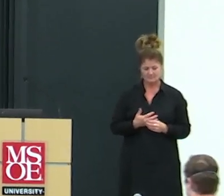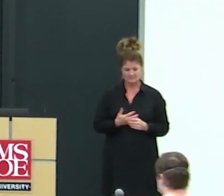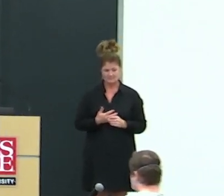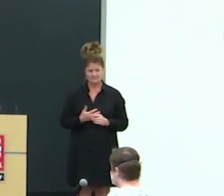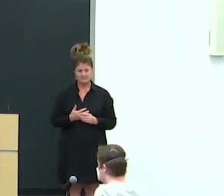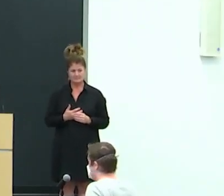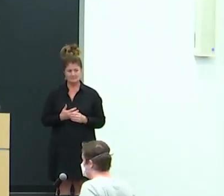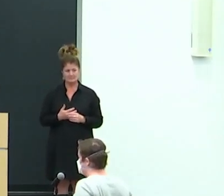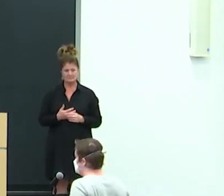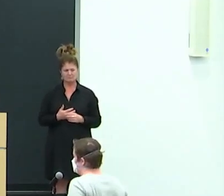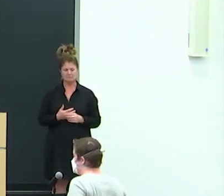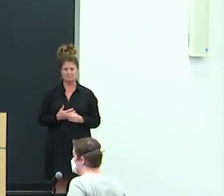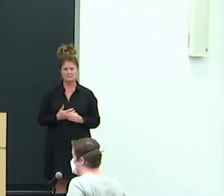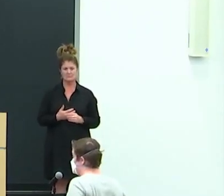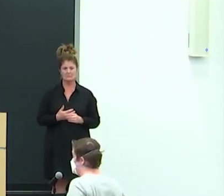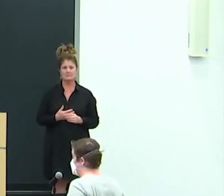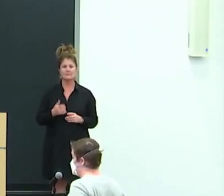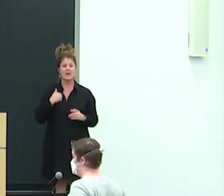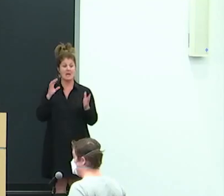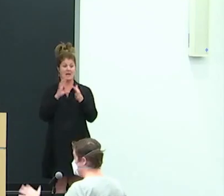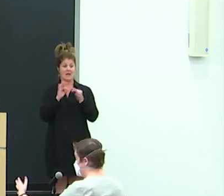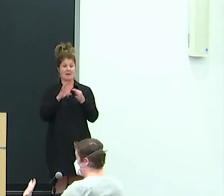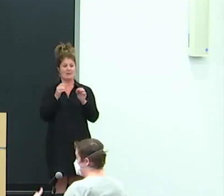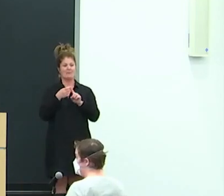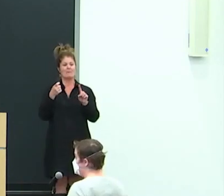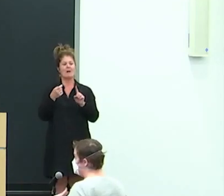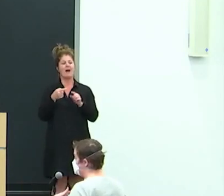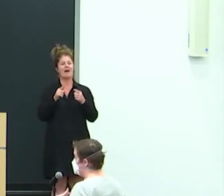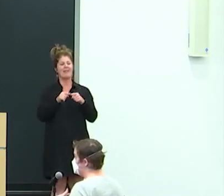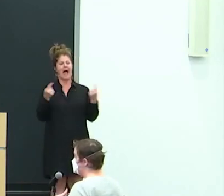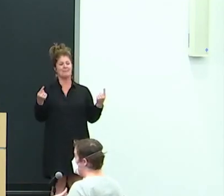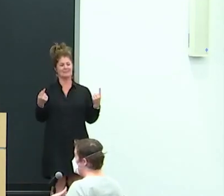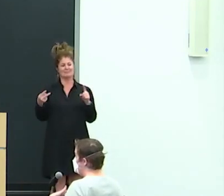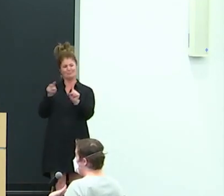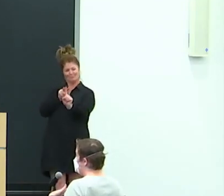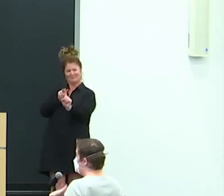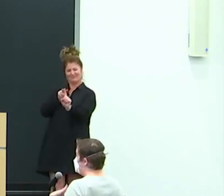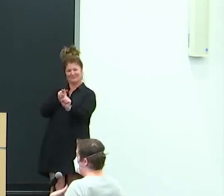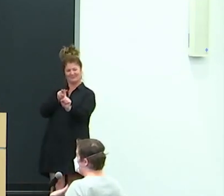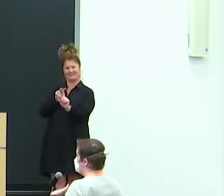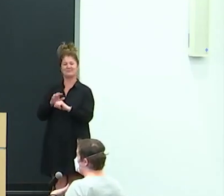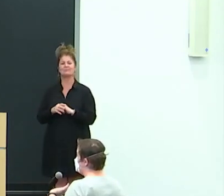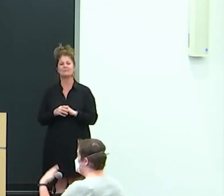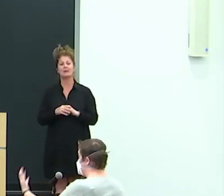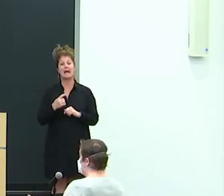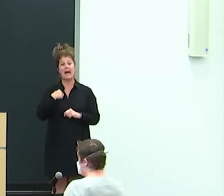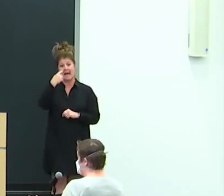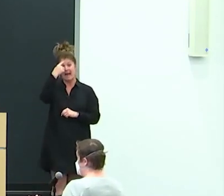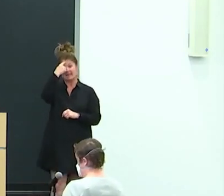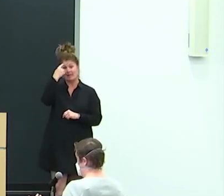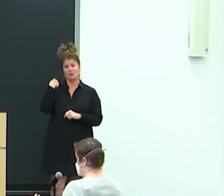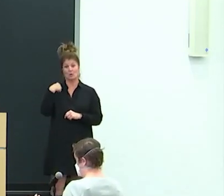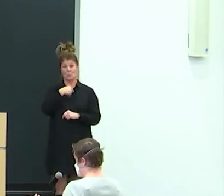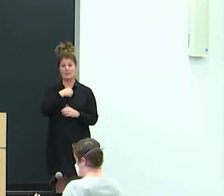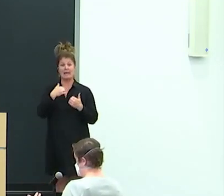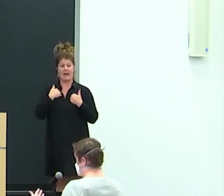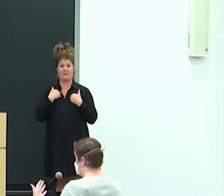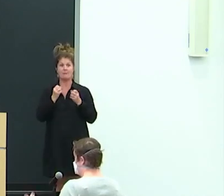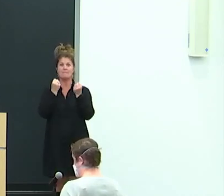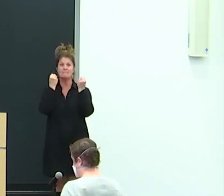So I'm going to come at it from an opposite perspective, which is, I think we do have a lot of